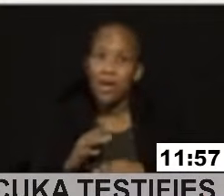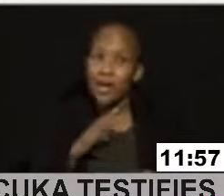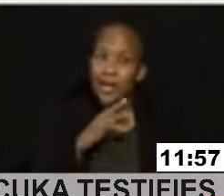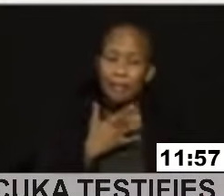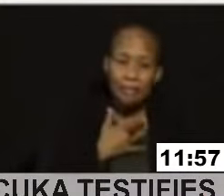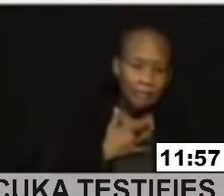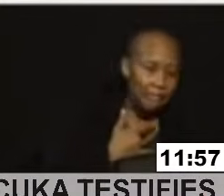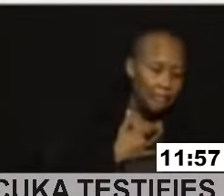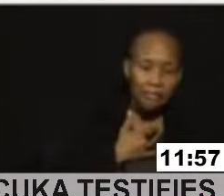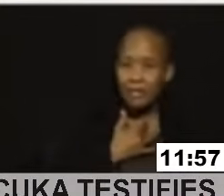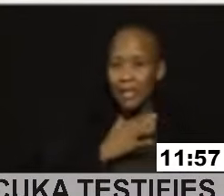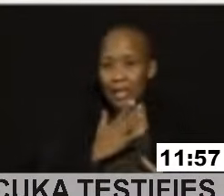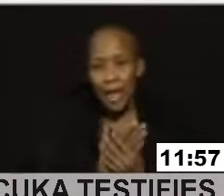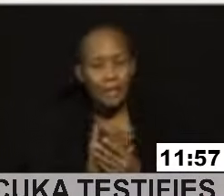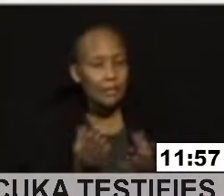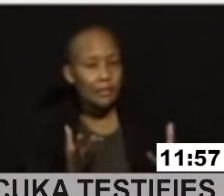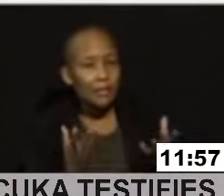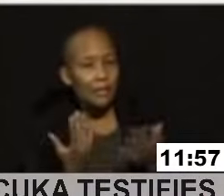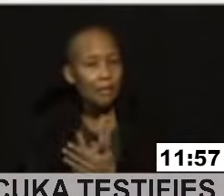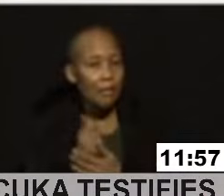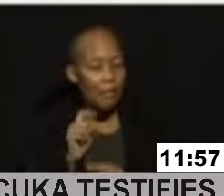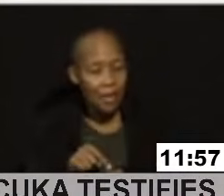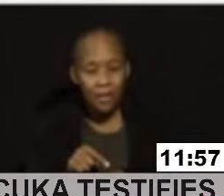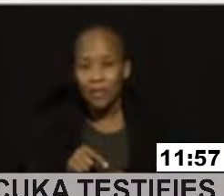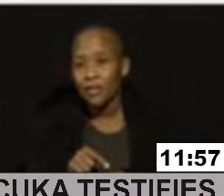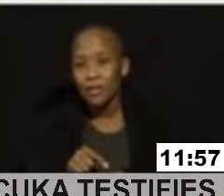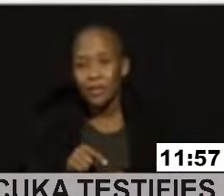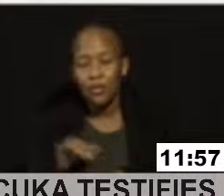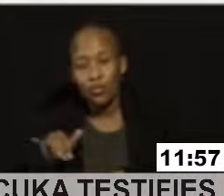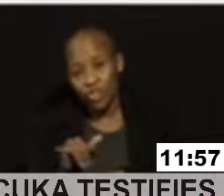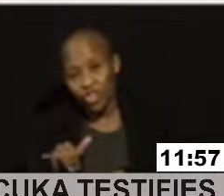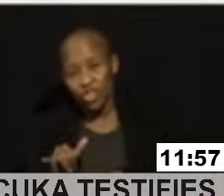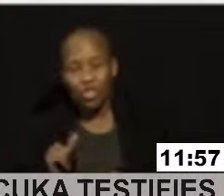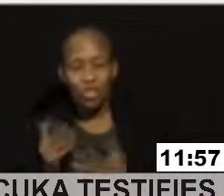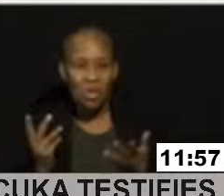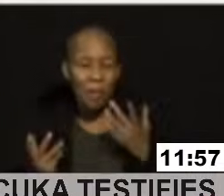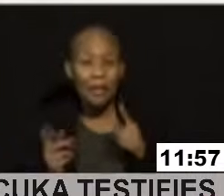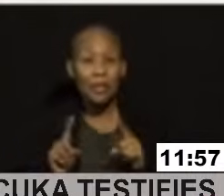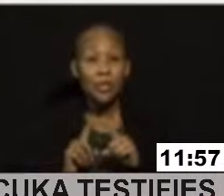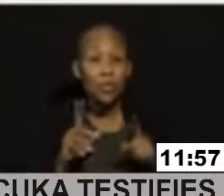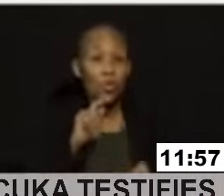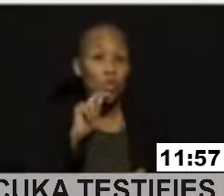All of them deserved the attention, but it was challenging.